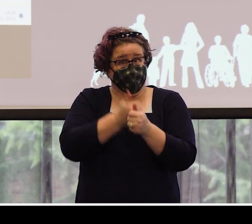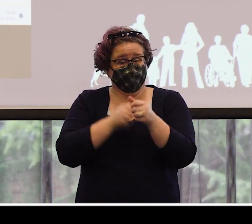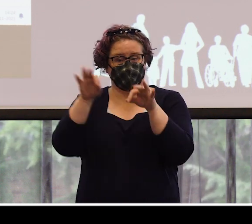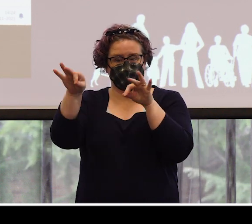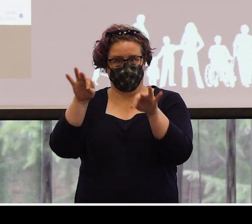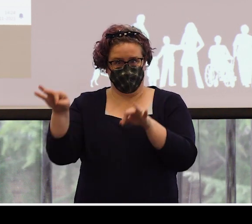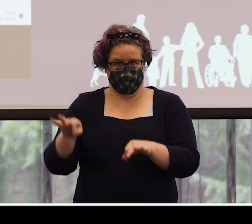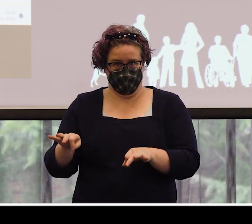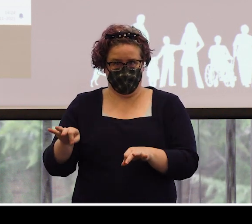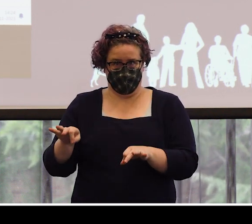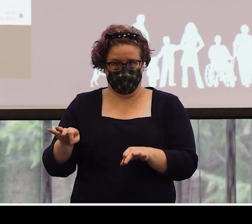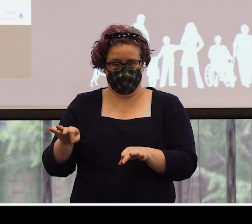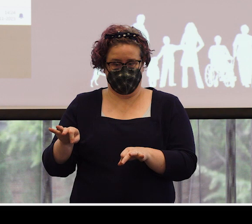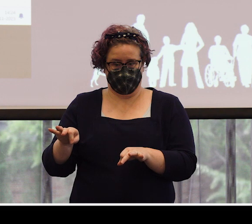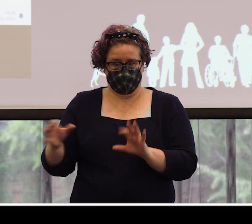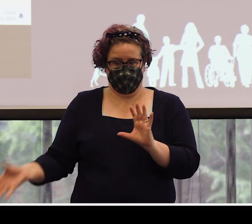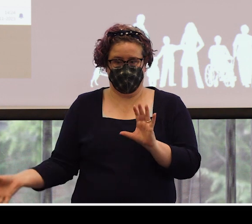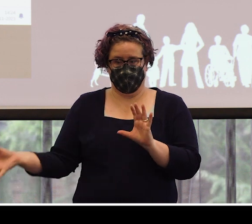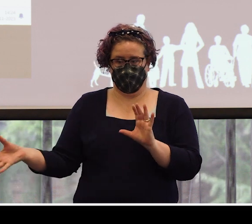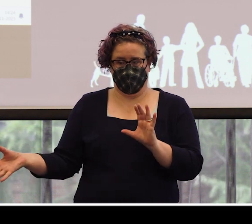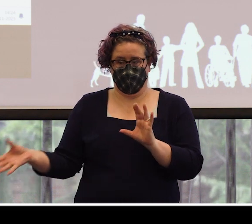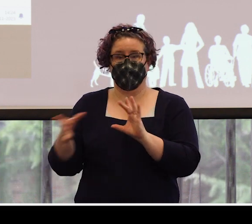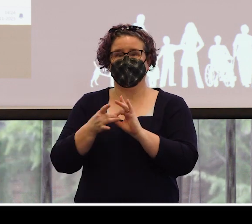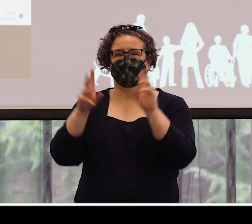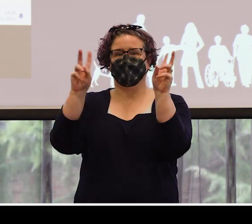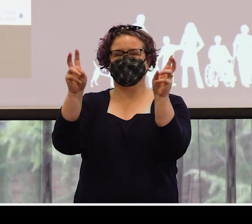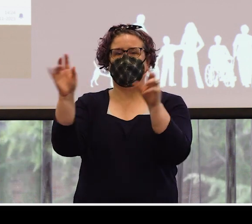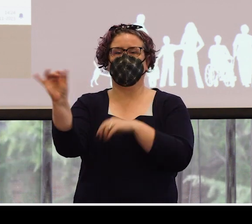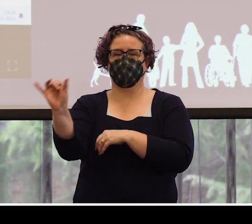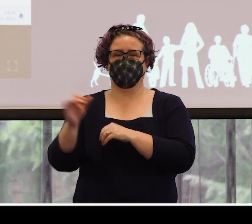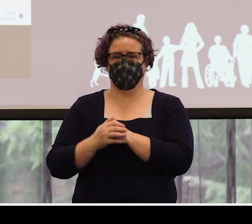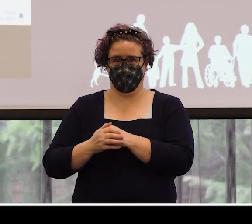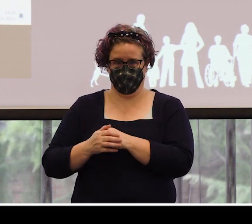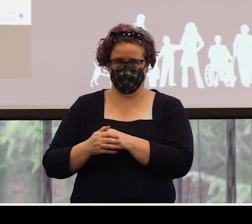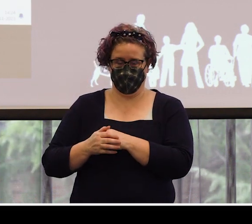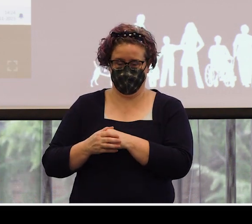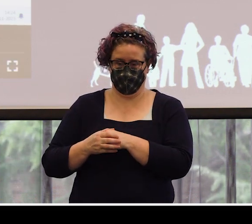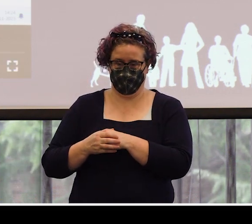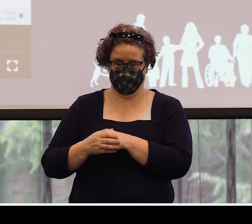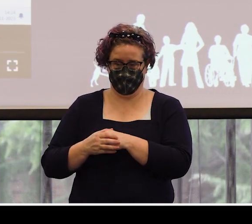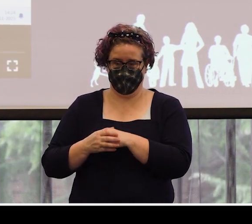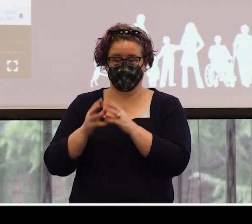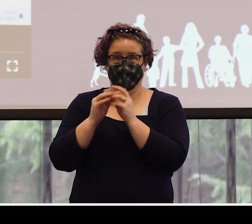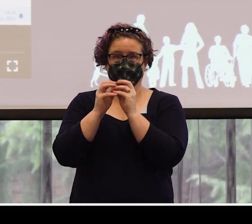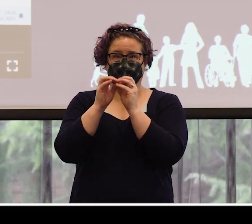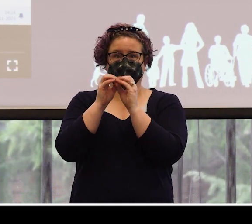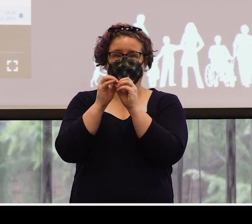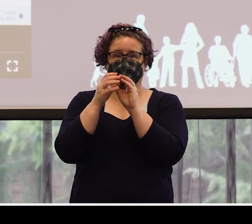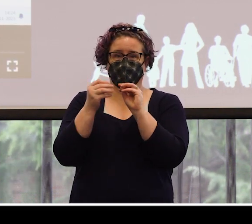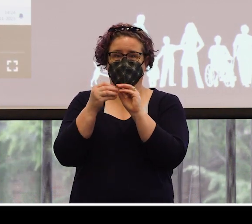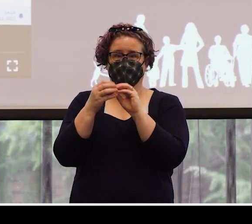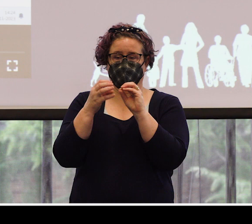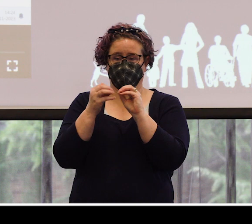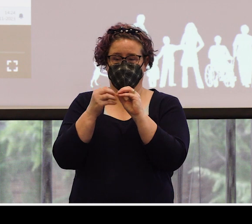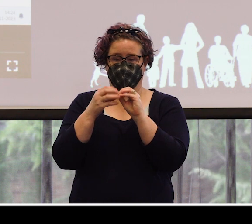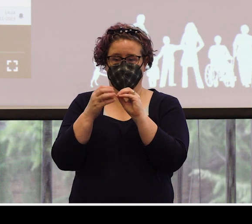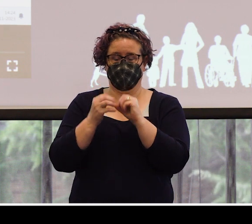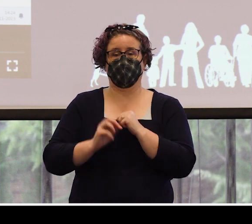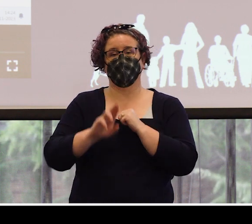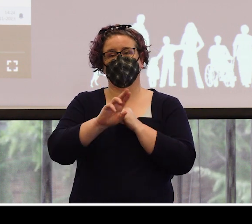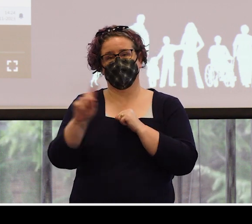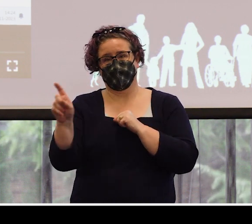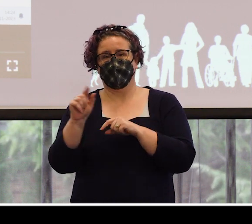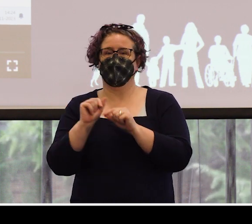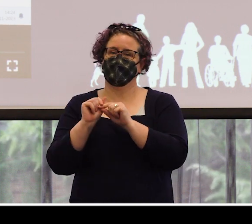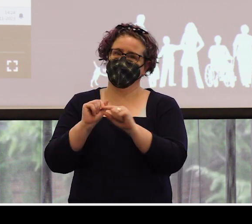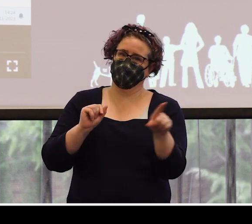directions are tagged as a heading 2. Turn left and use the sidewalk heading level 2. Continue straight and use the sidewalk heading level 2. Turn right and cross the street heading level